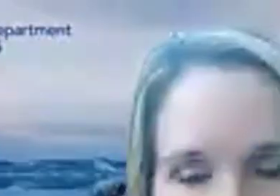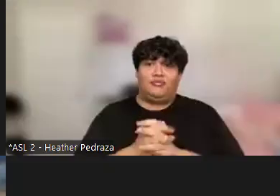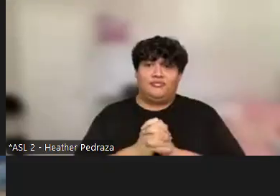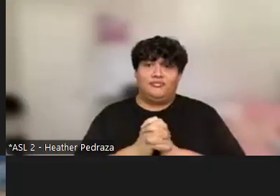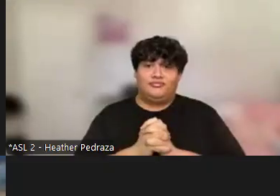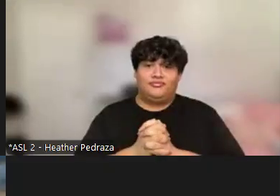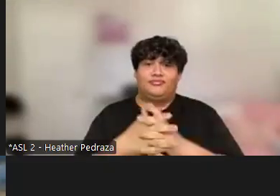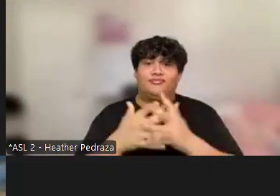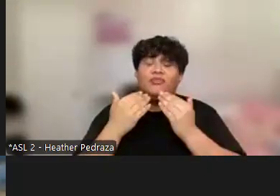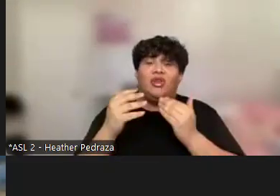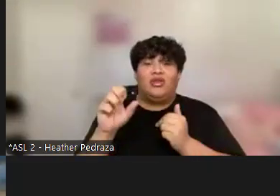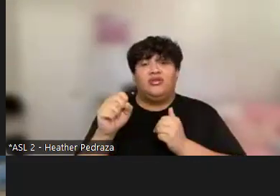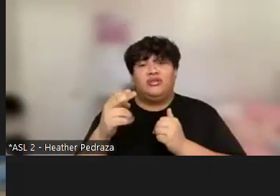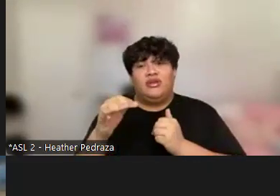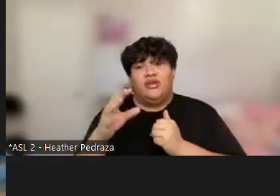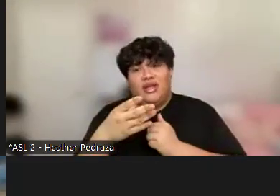Thank you, Sarah and Jax.